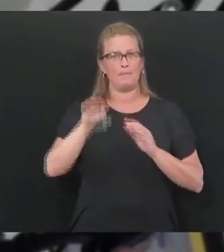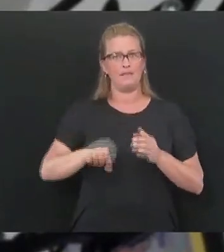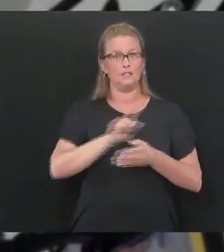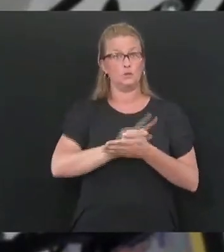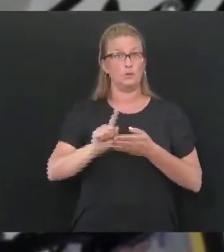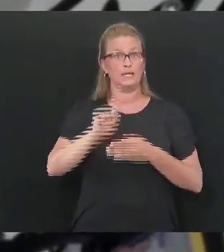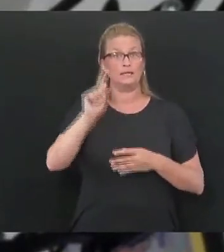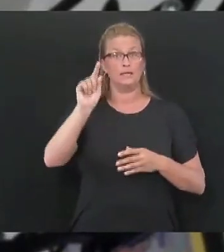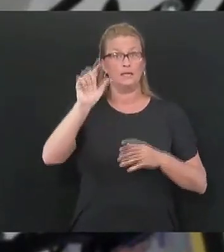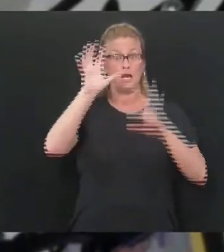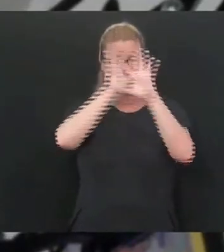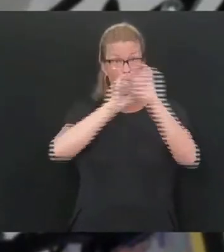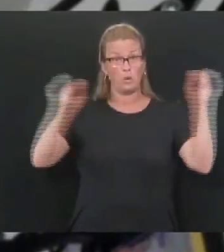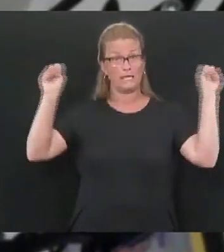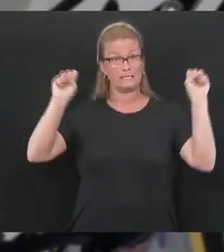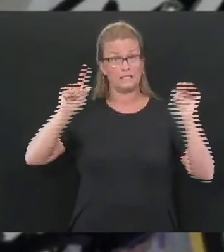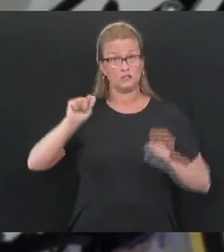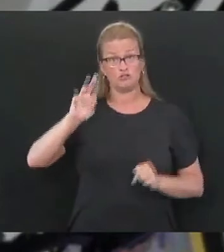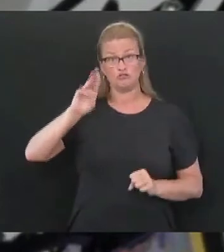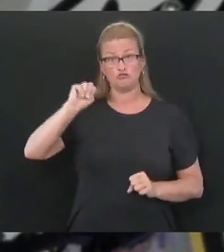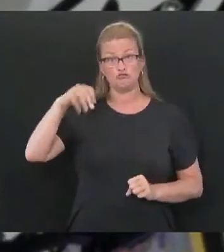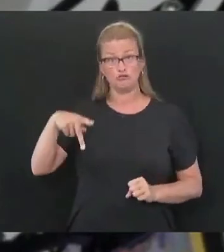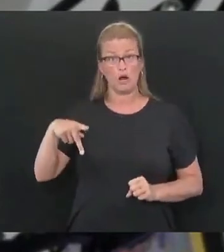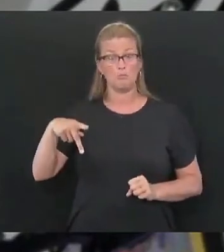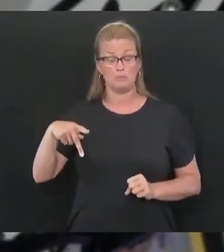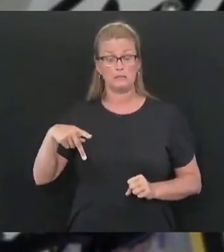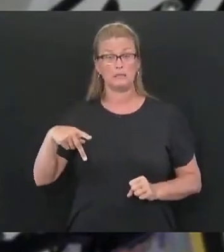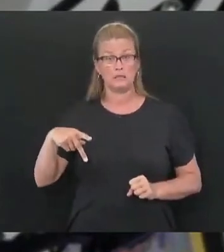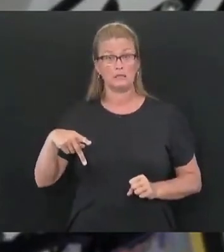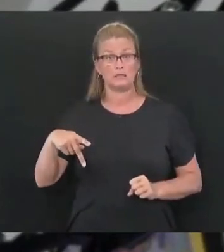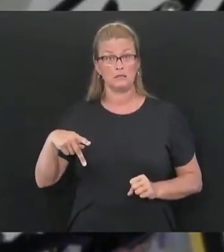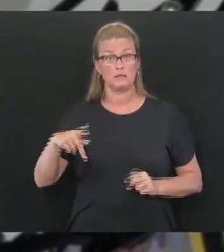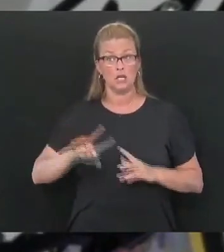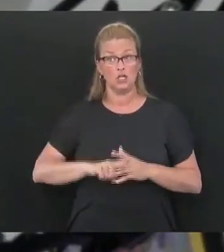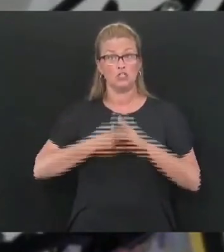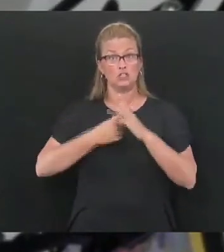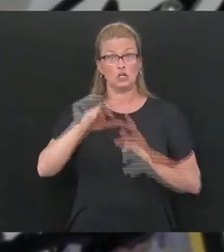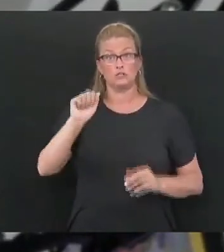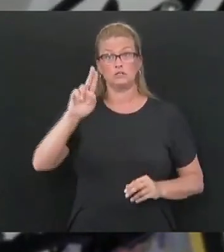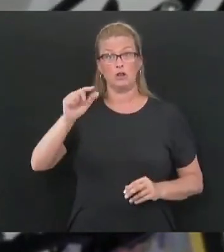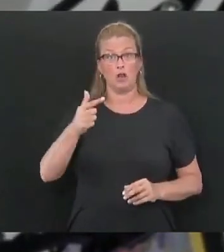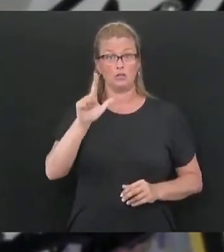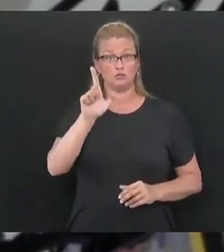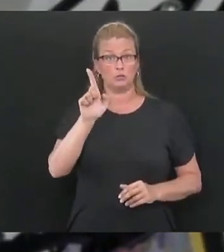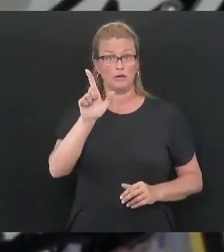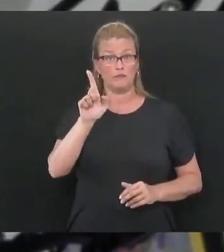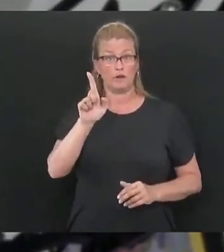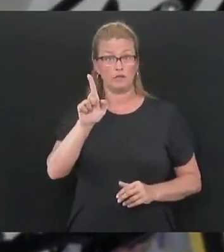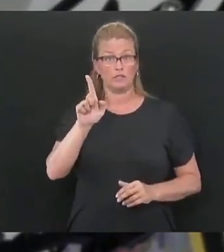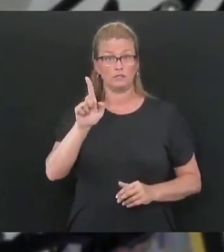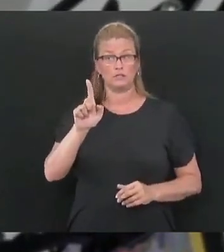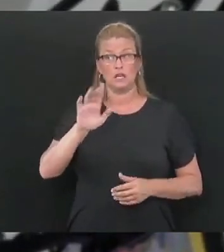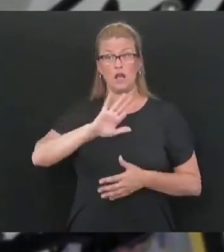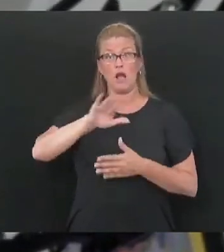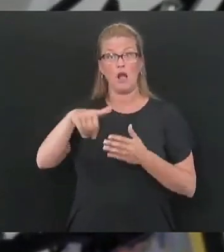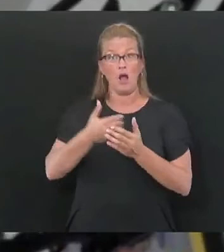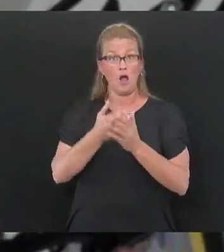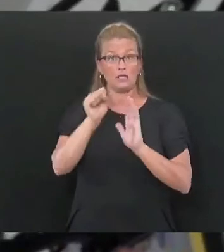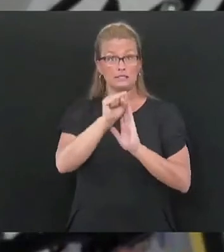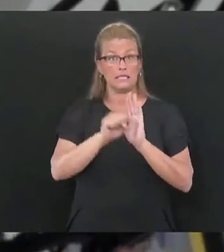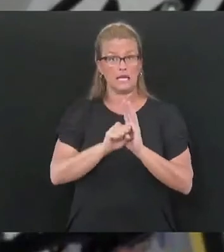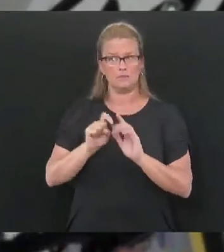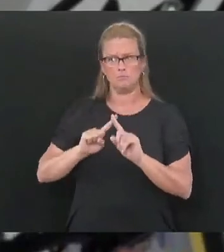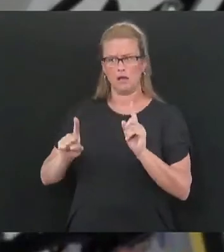Trump, through a memorandum, was going, starting August 21st, every state except Florida and Texas, for whatever